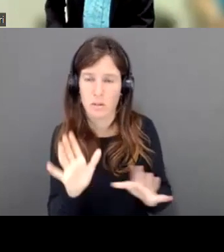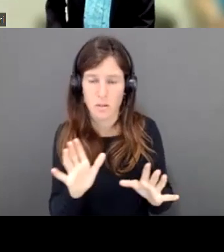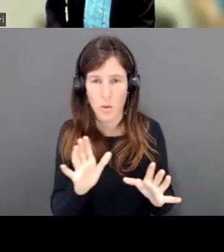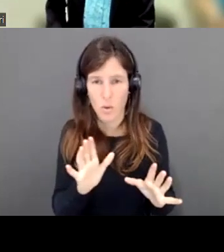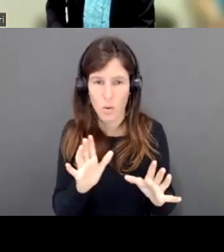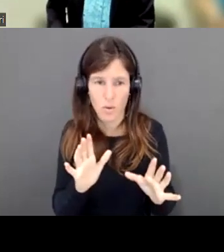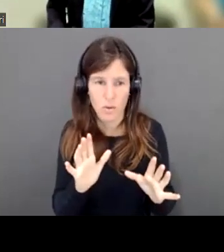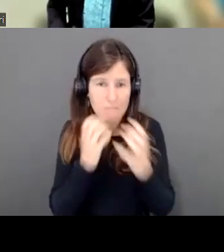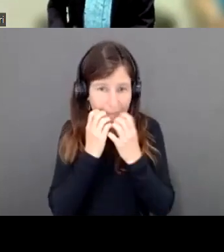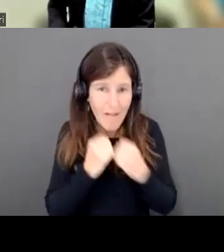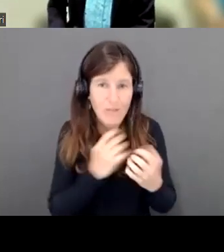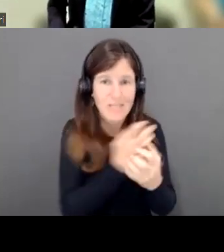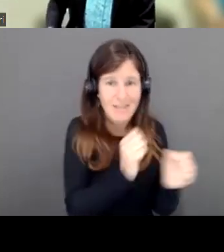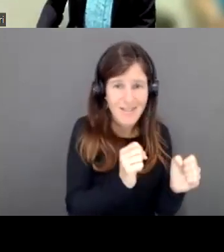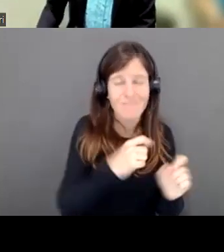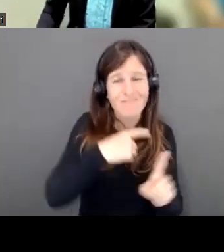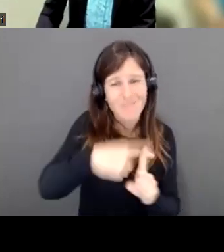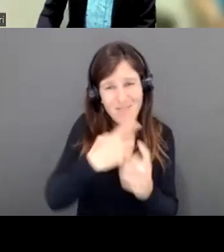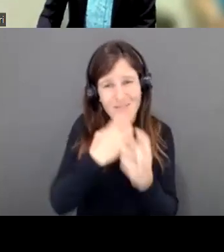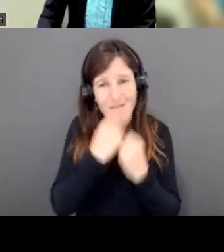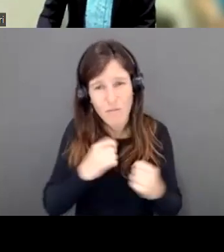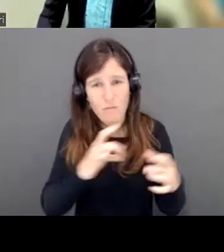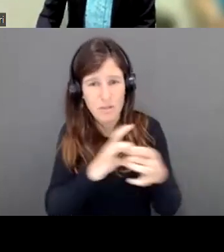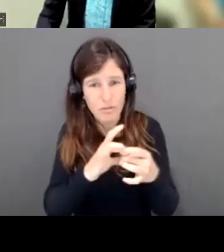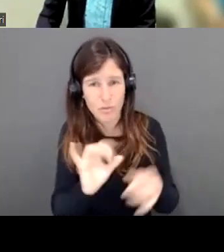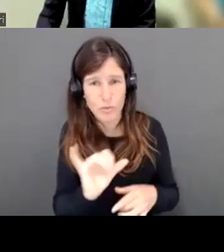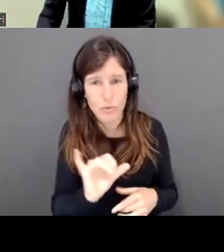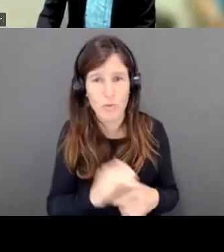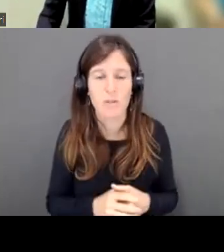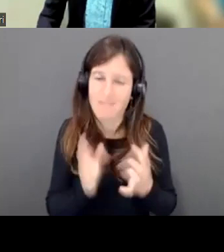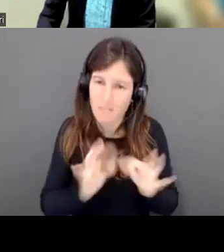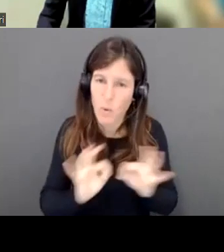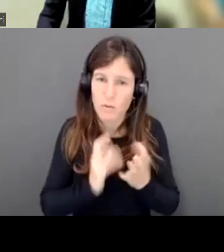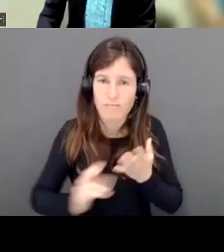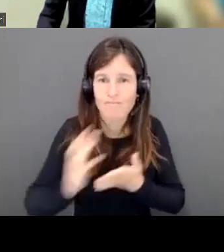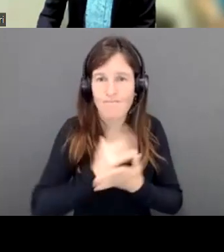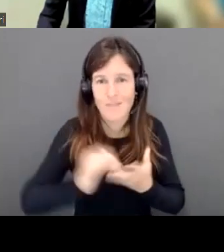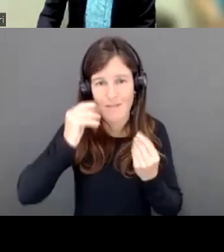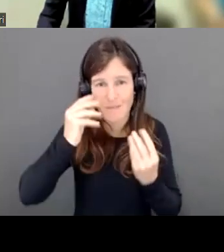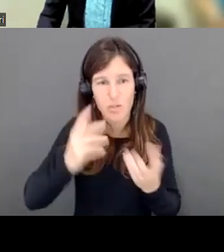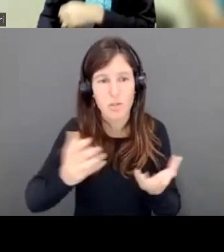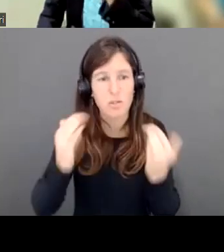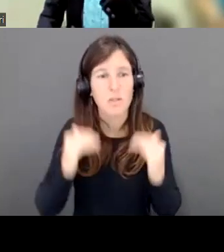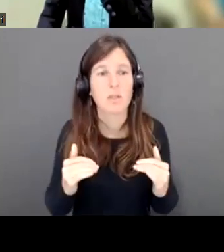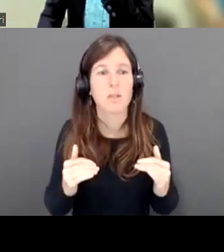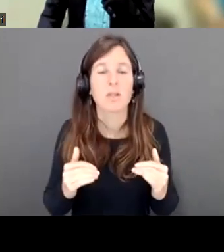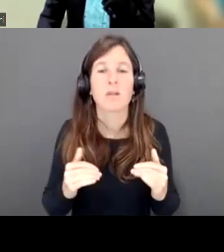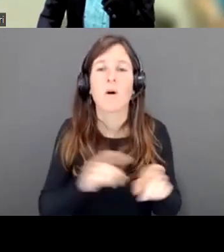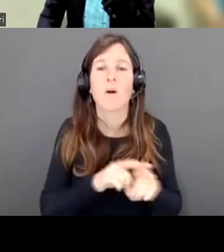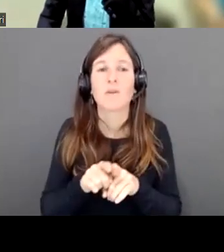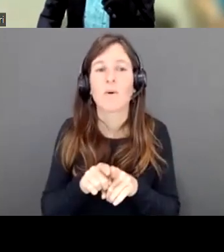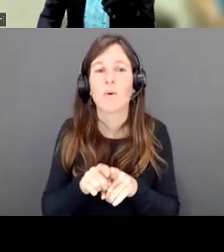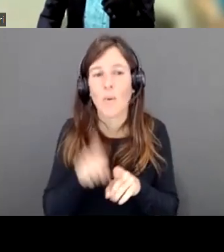so important, right? And then we also, of course, as we're sharing, when we think about non-maleficence, is avoiding that